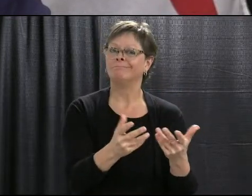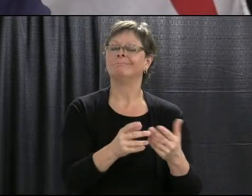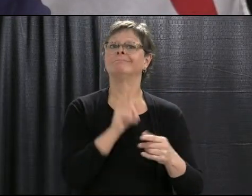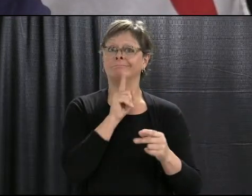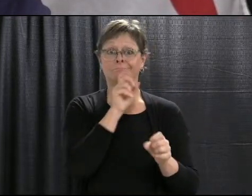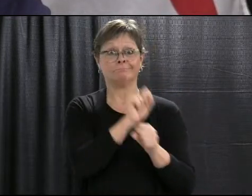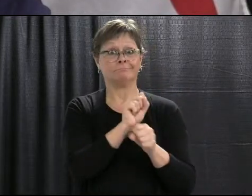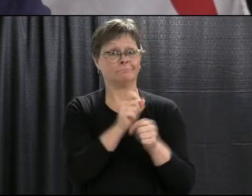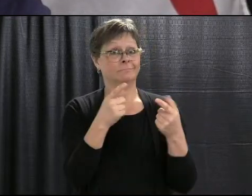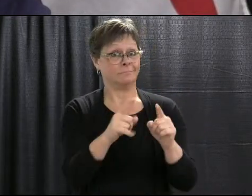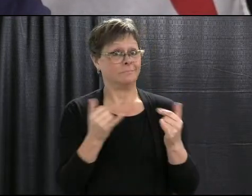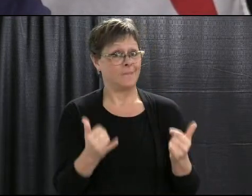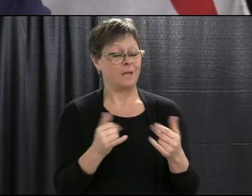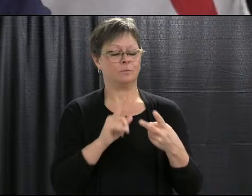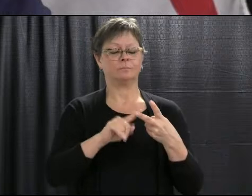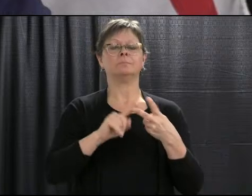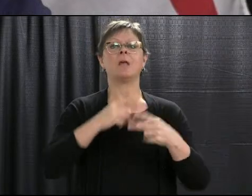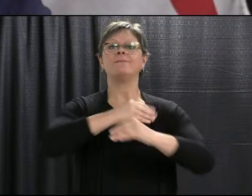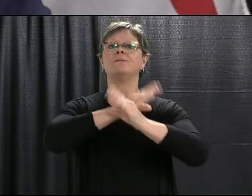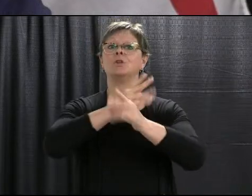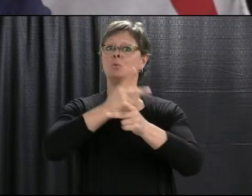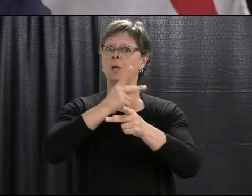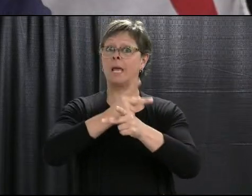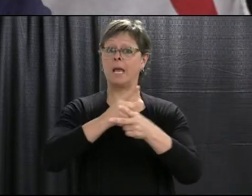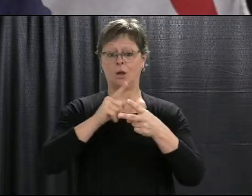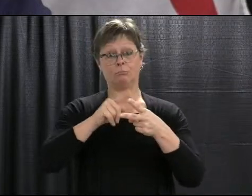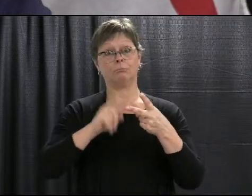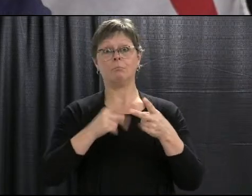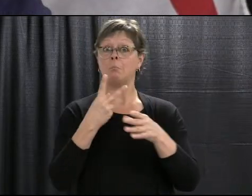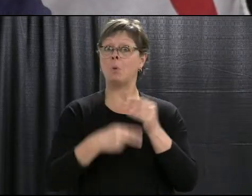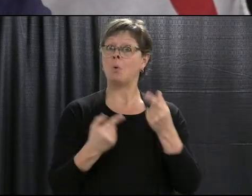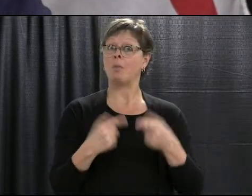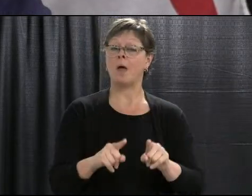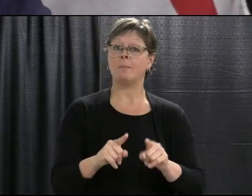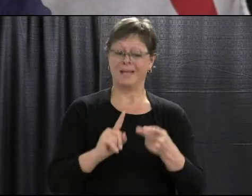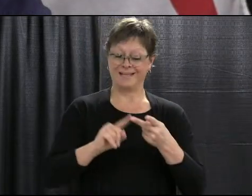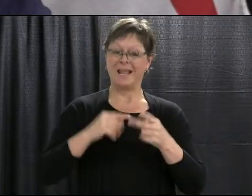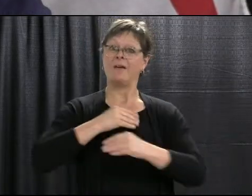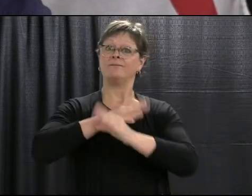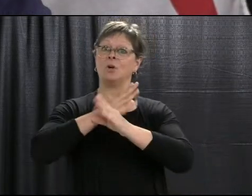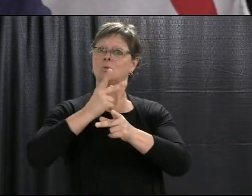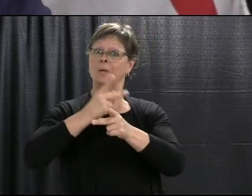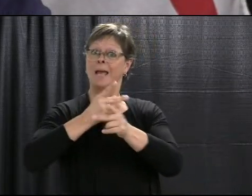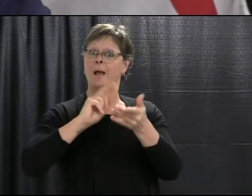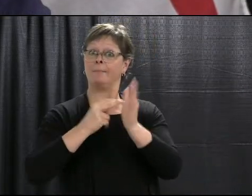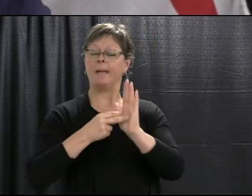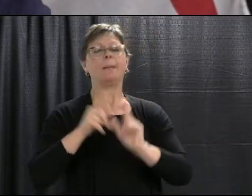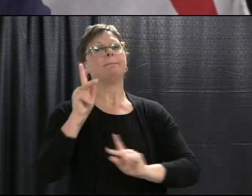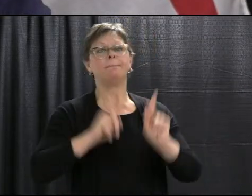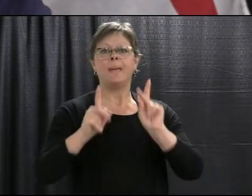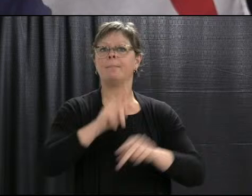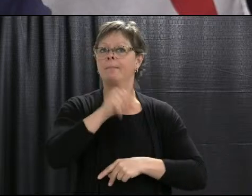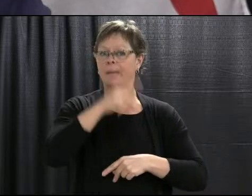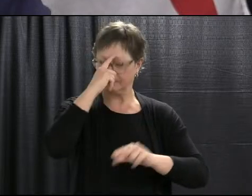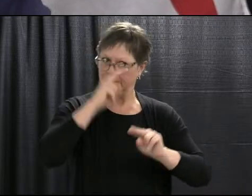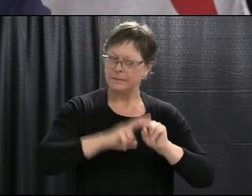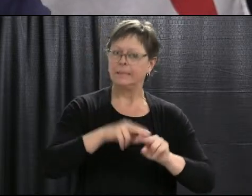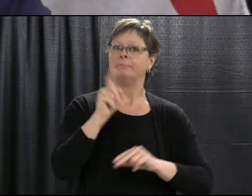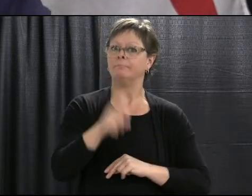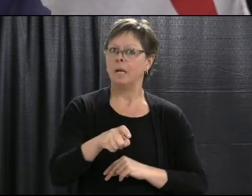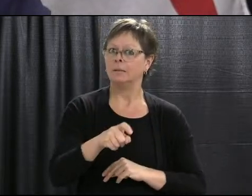The second way is virtual care. And virtual care is we have to buy in. Virtual care in this